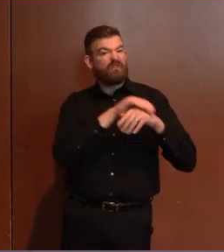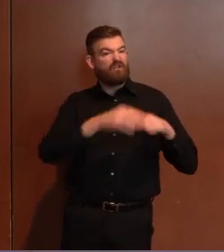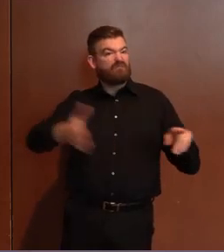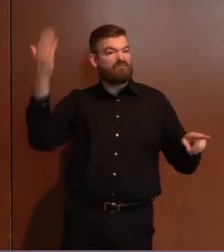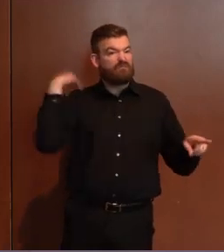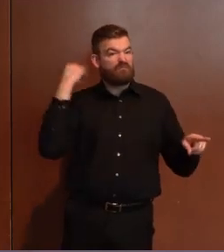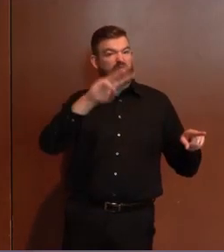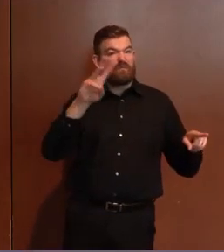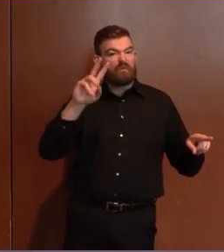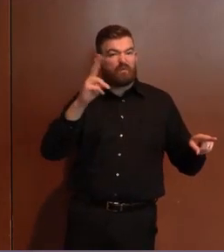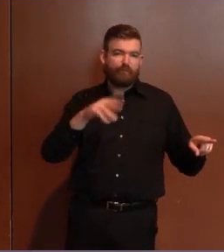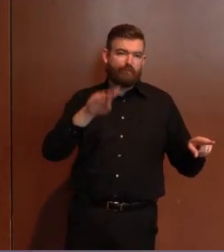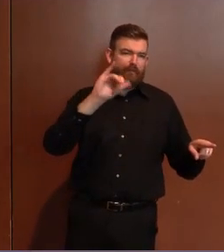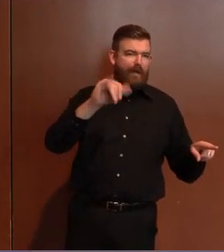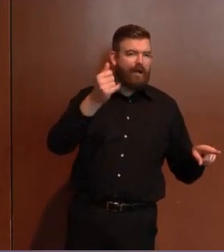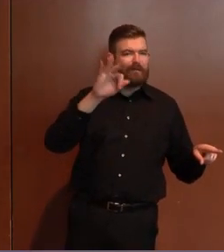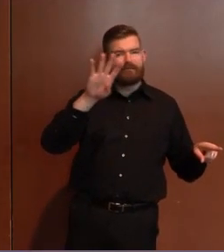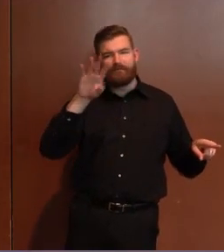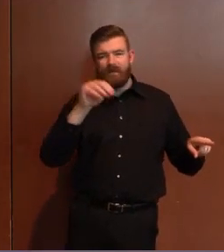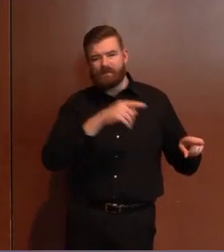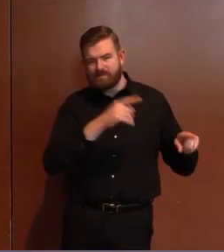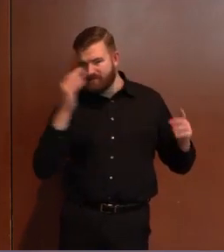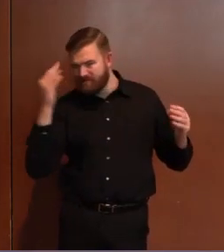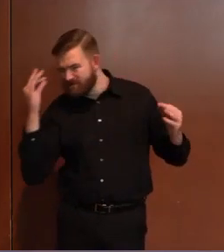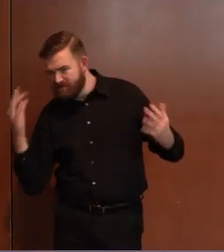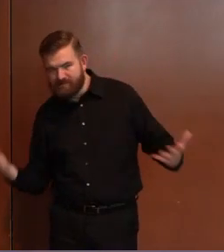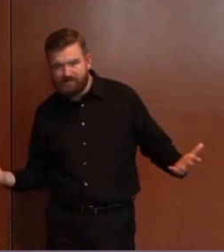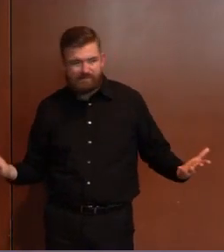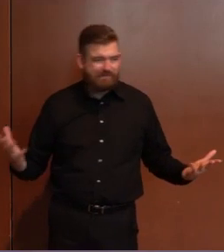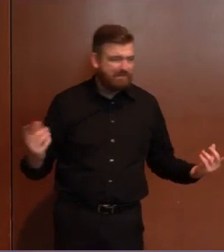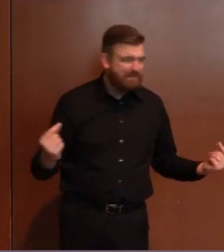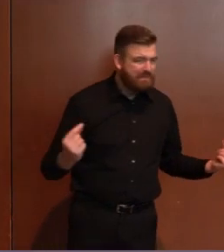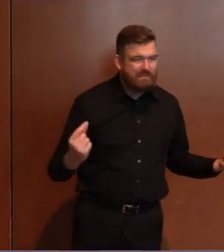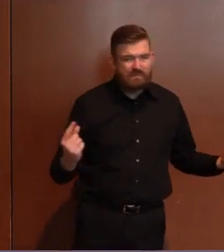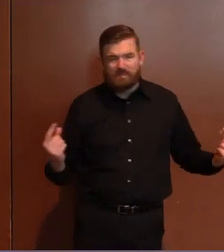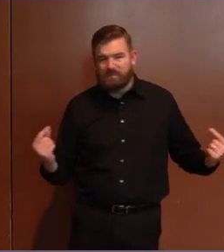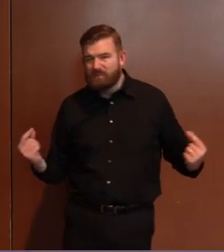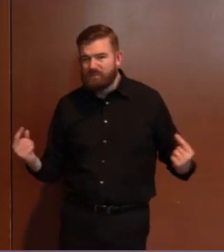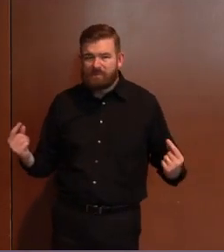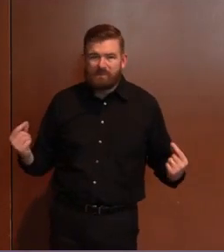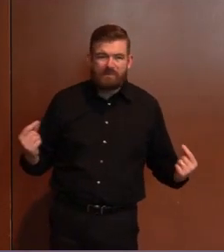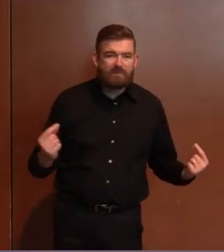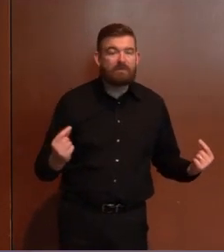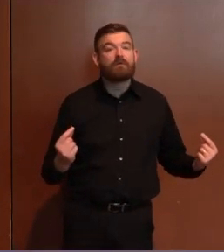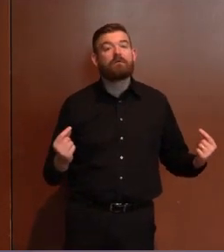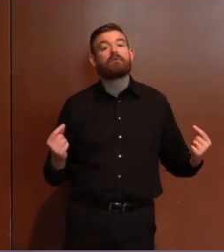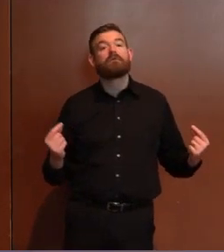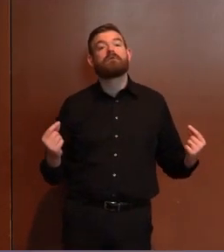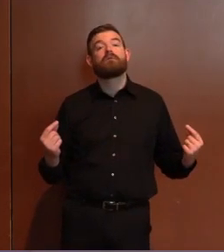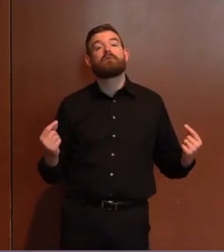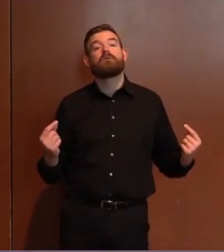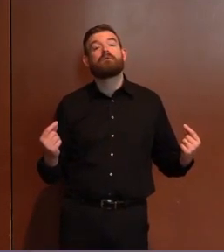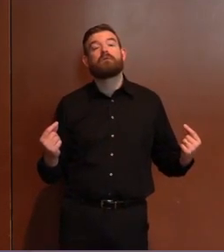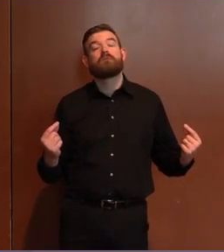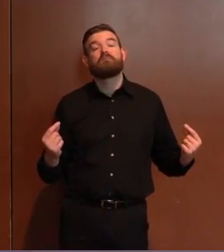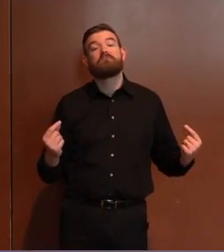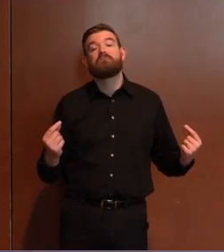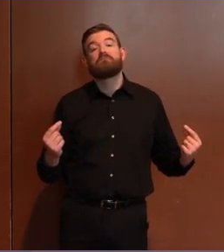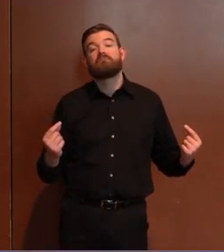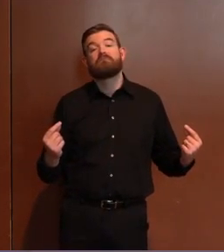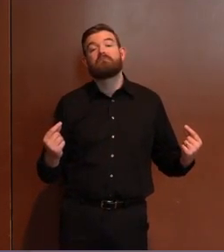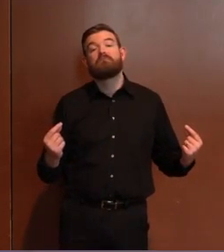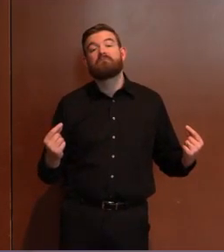how do we get into this position post-mortems yet. I'm going to be all for a post-mortem as